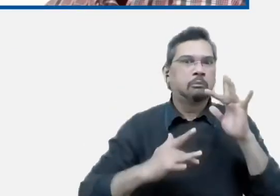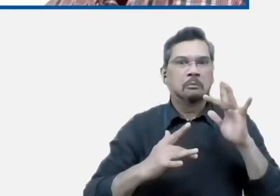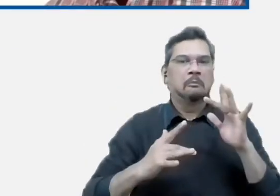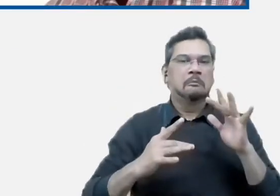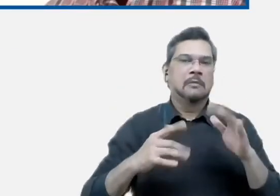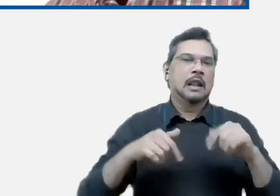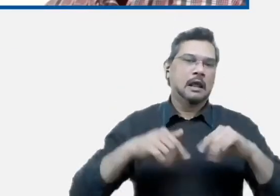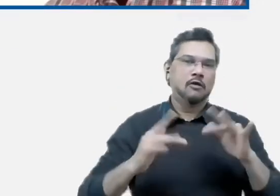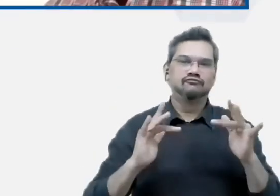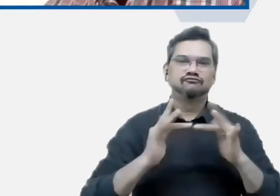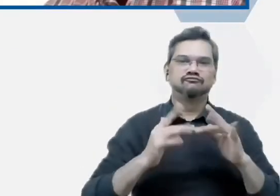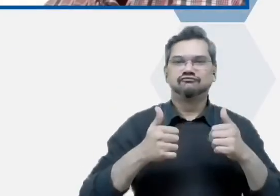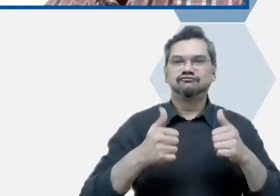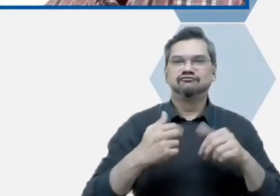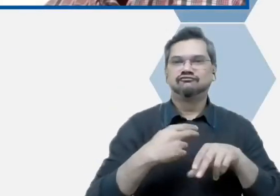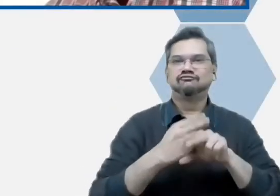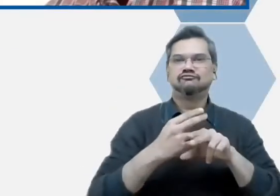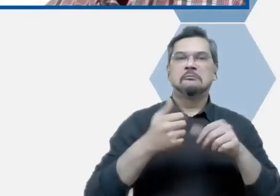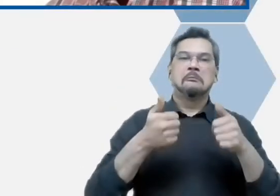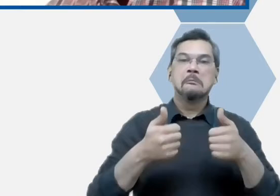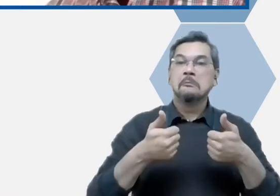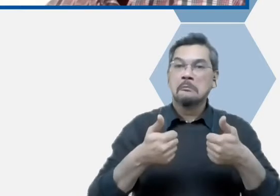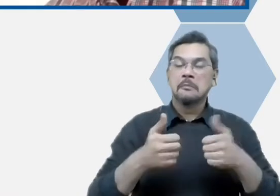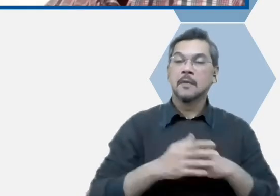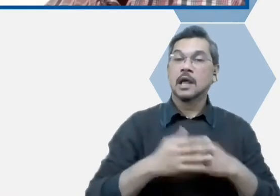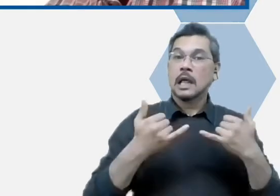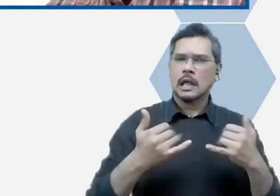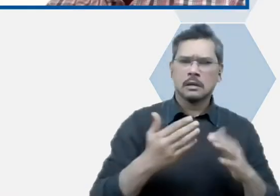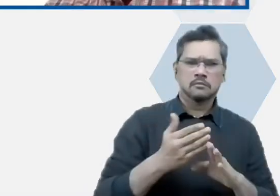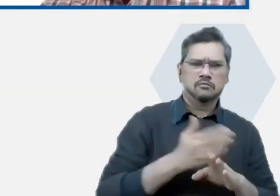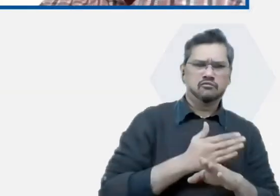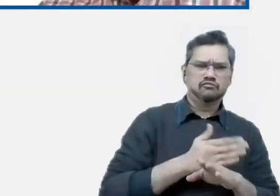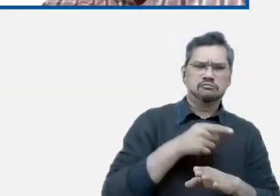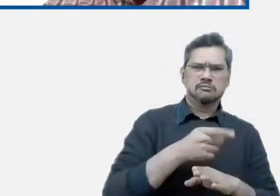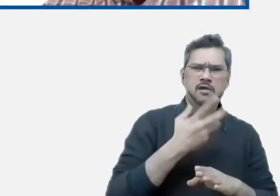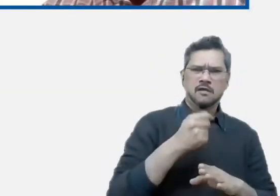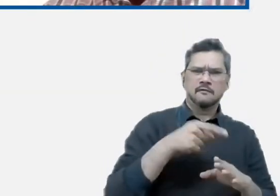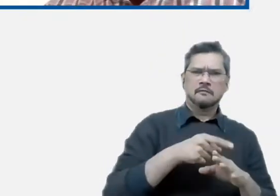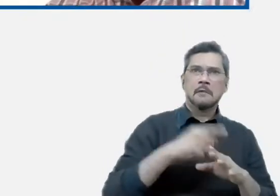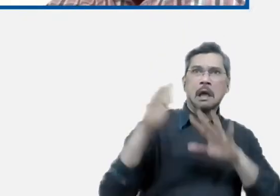change, induced disasters. I think we need to make amendments to ensure that